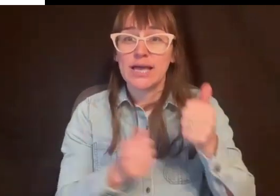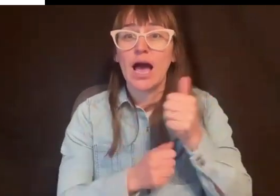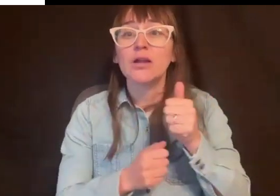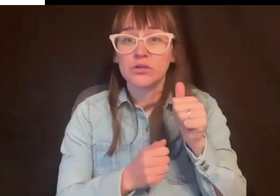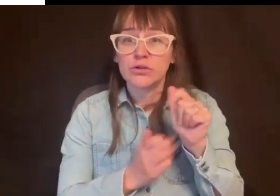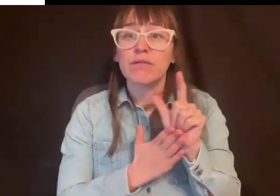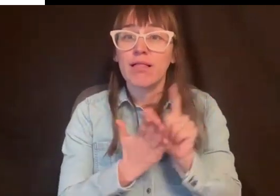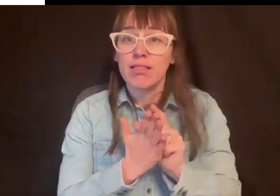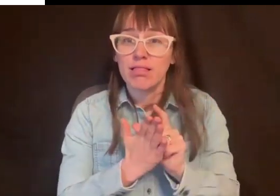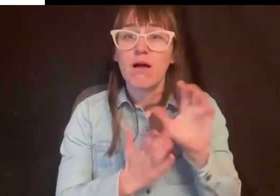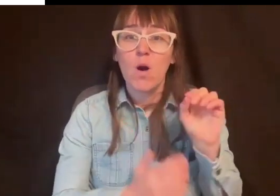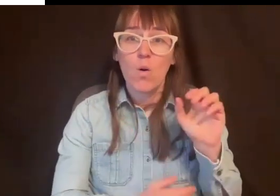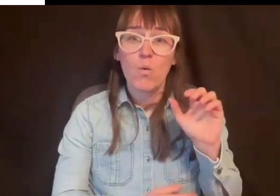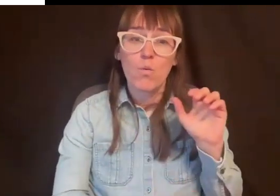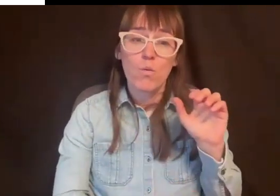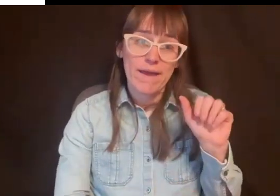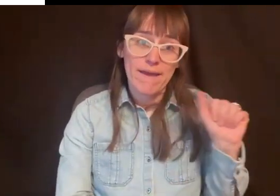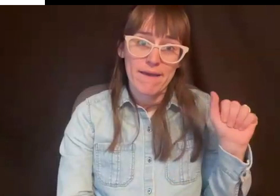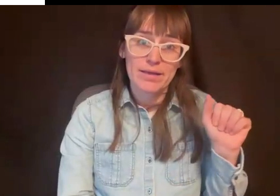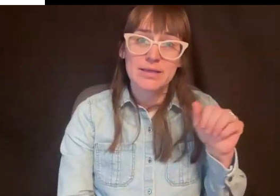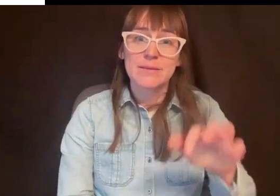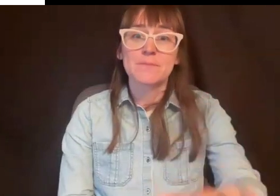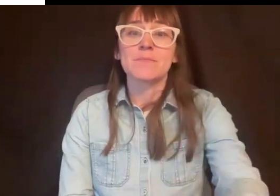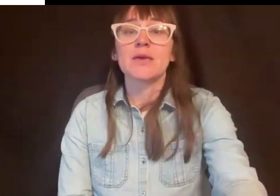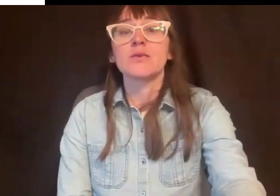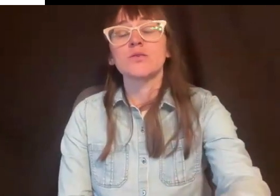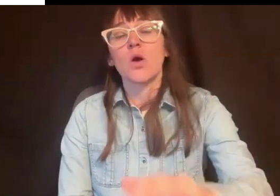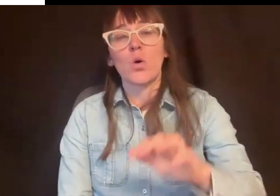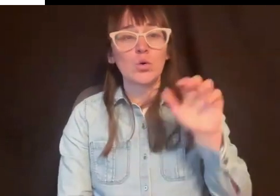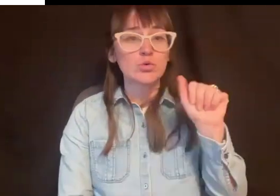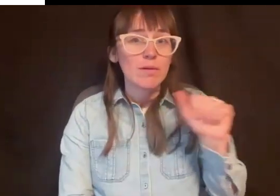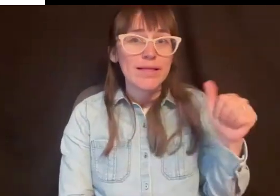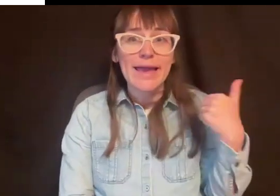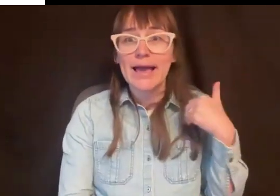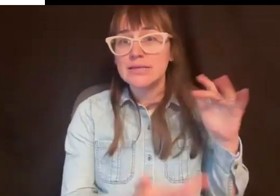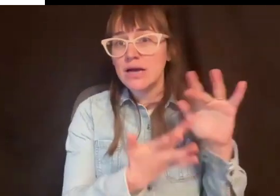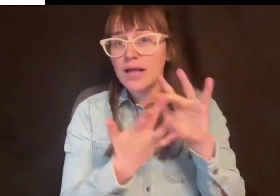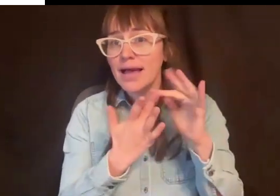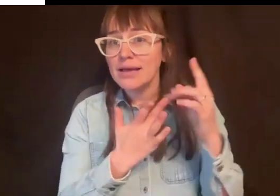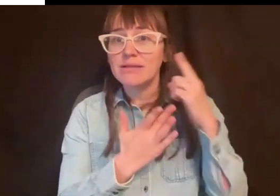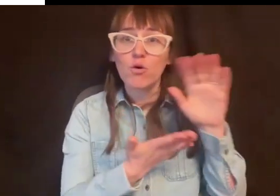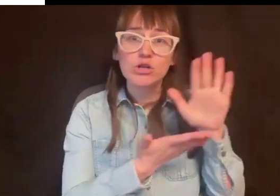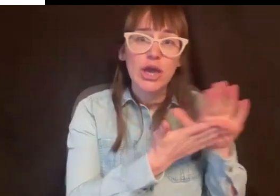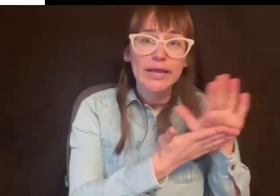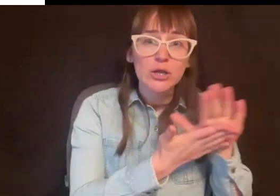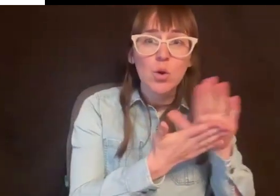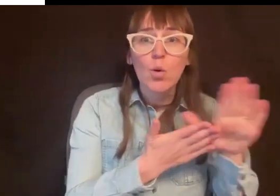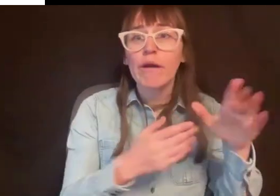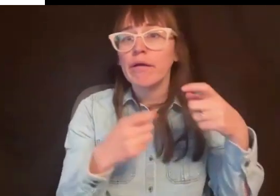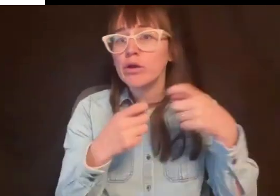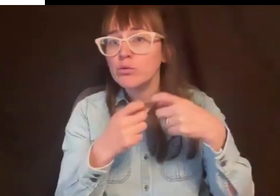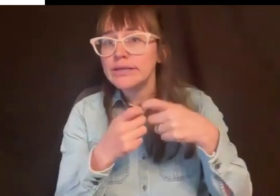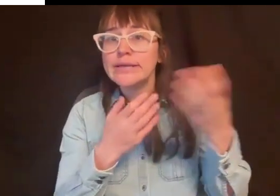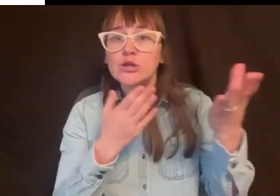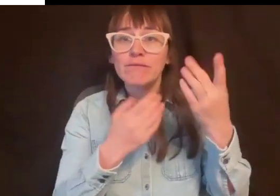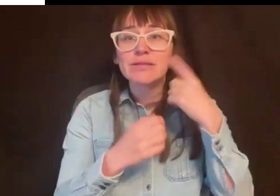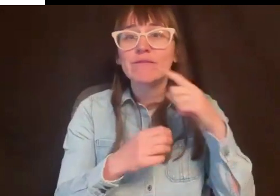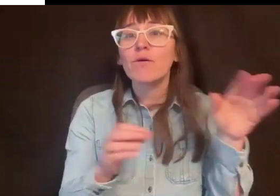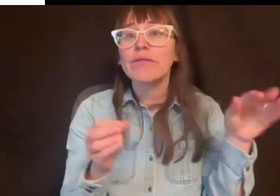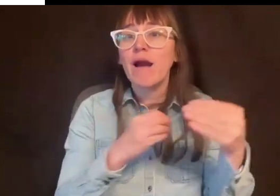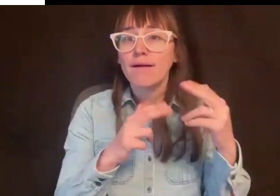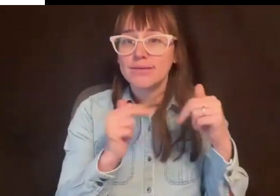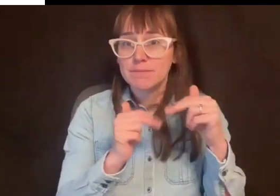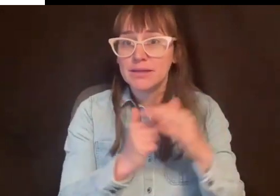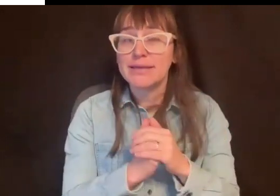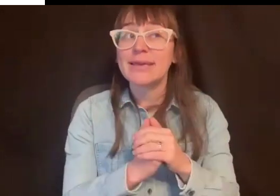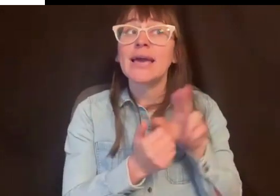example, the AAA has contracts for utility, janitorial, and other services for the AAA's primary office building. These